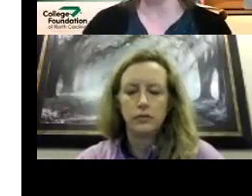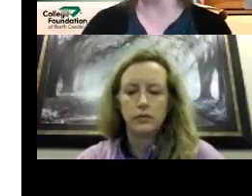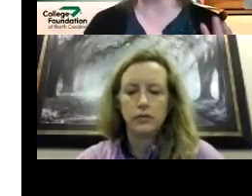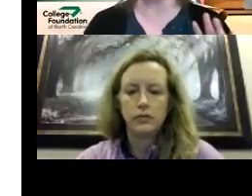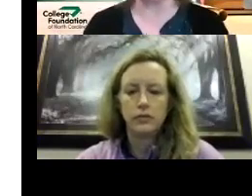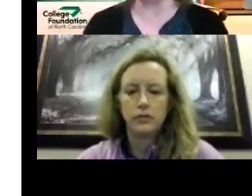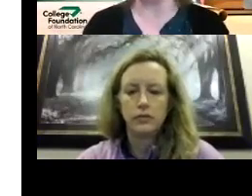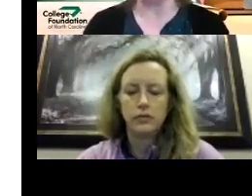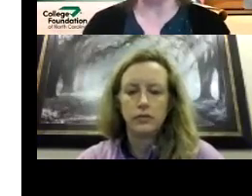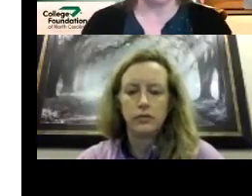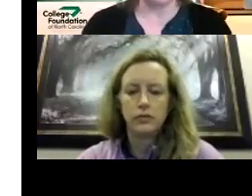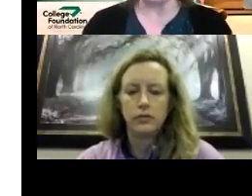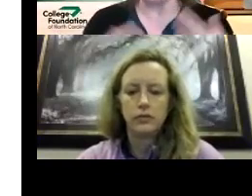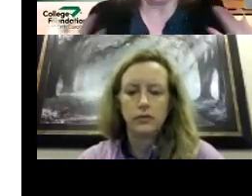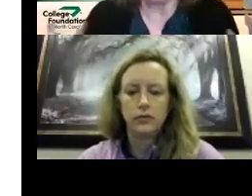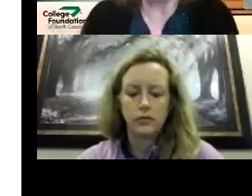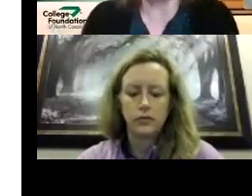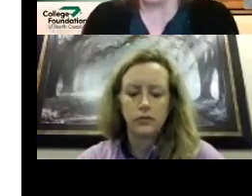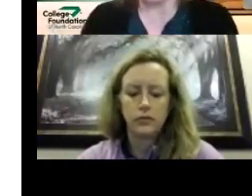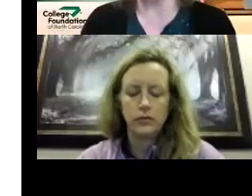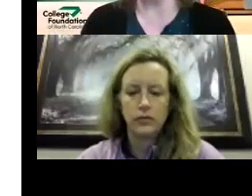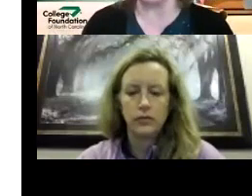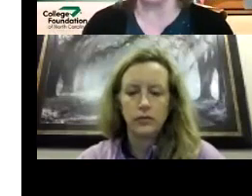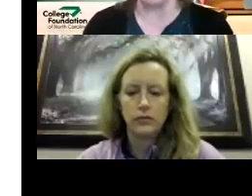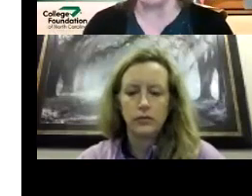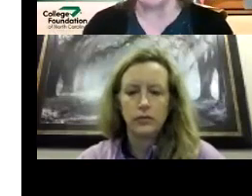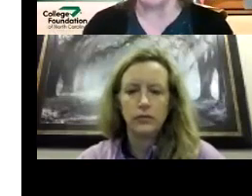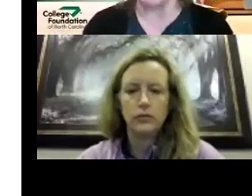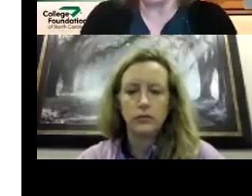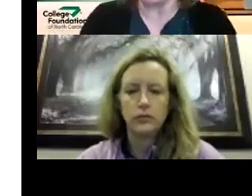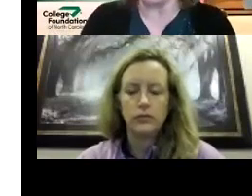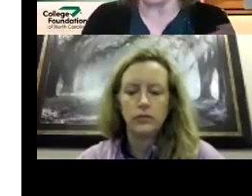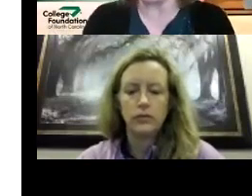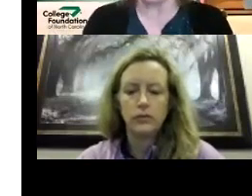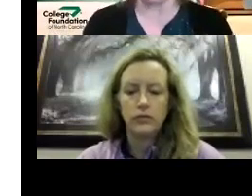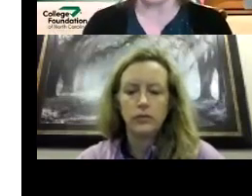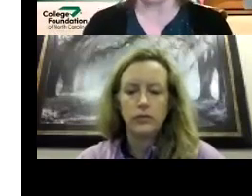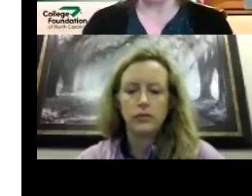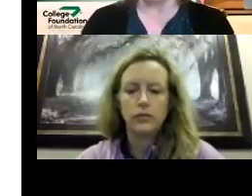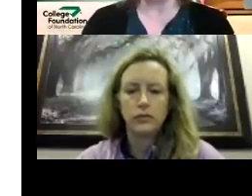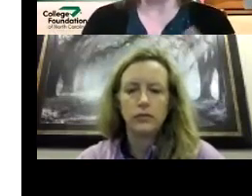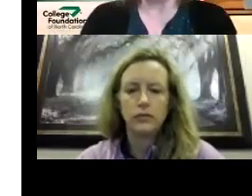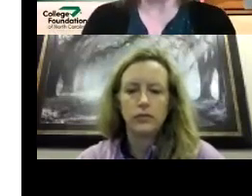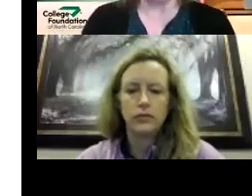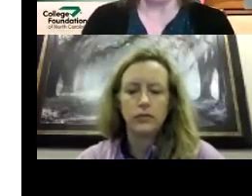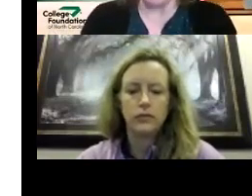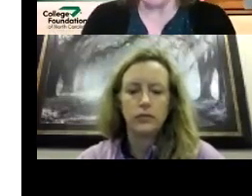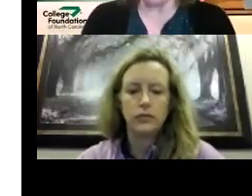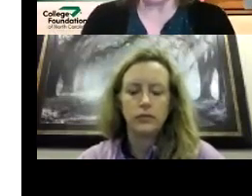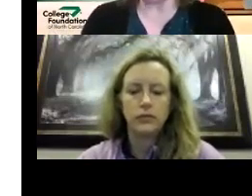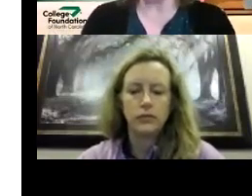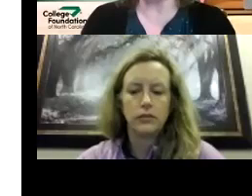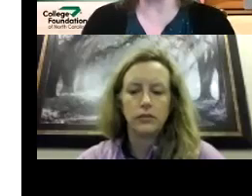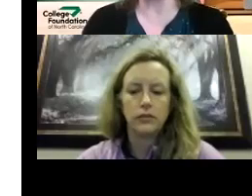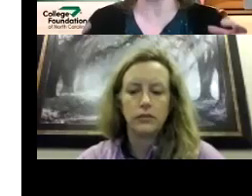a two-year or four-year, you know, any student should really fill this out and see what you qualify for. One big reason that I recommend